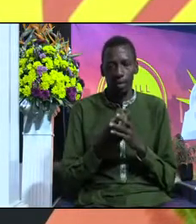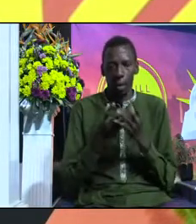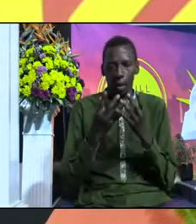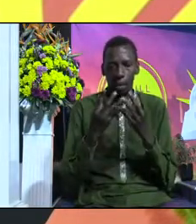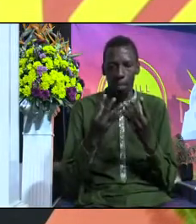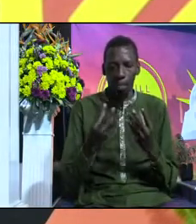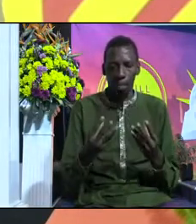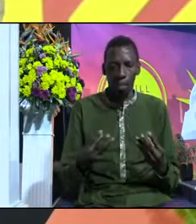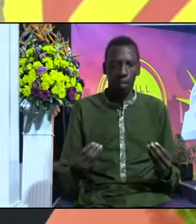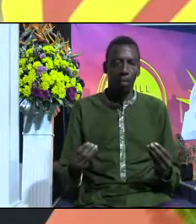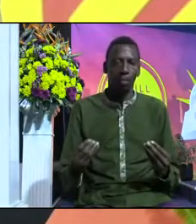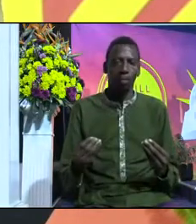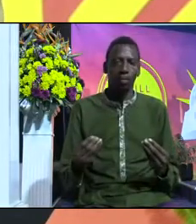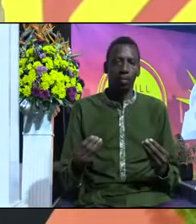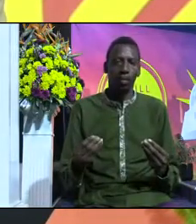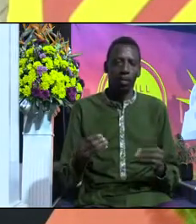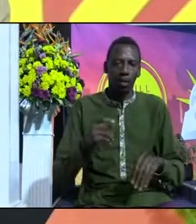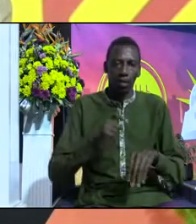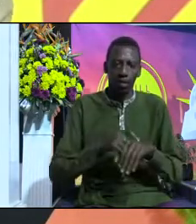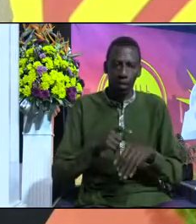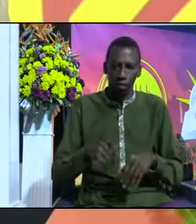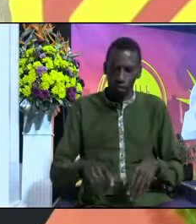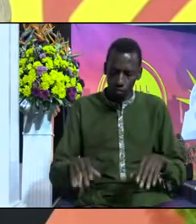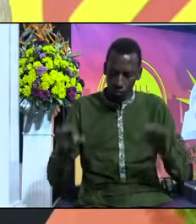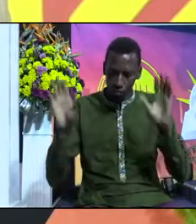in to one another.